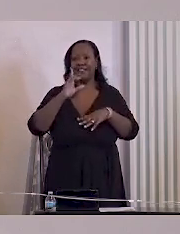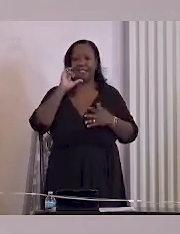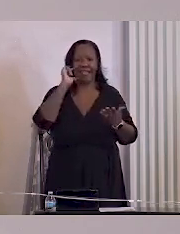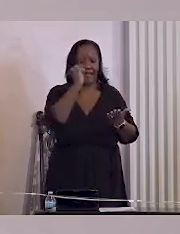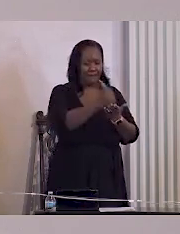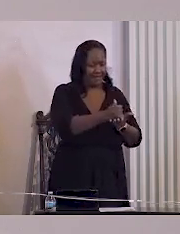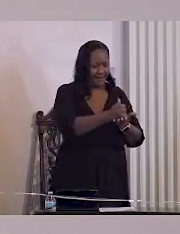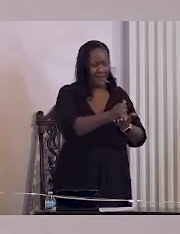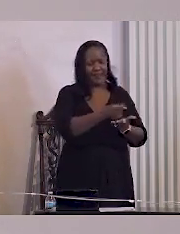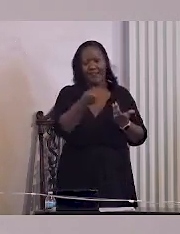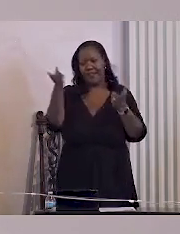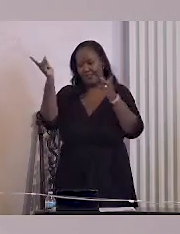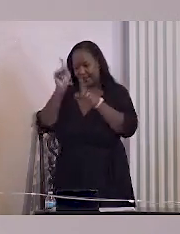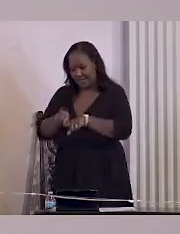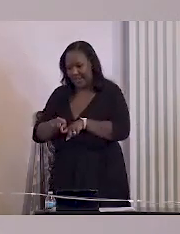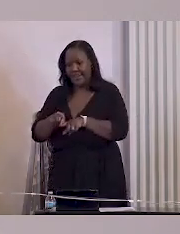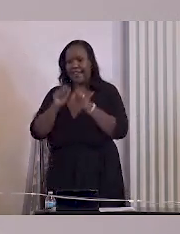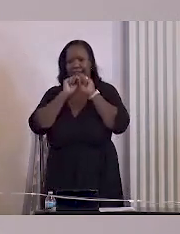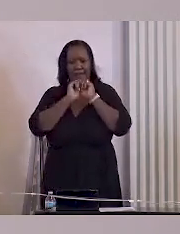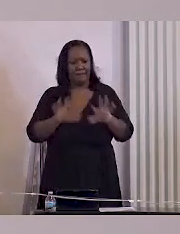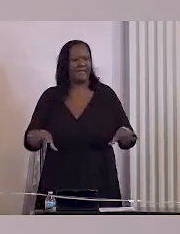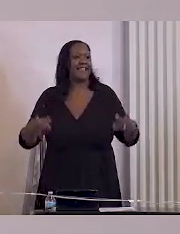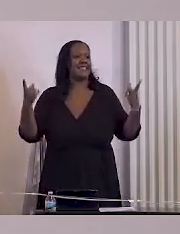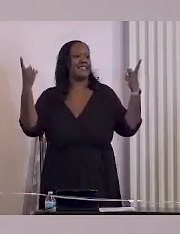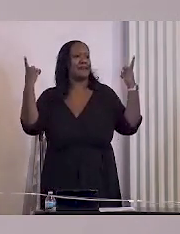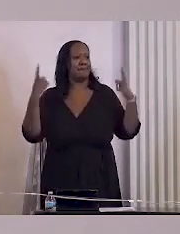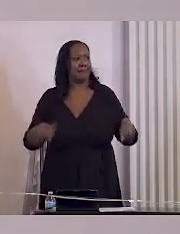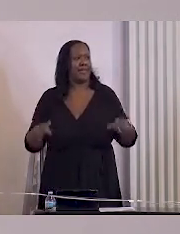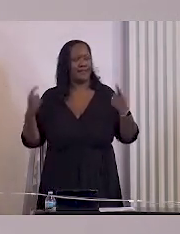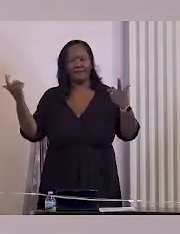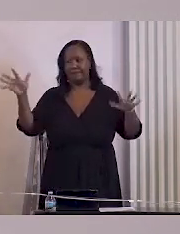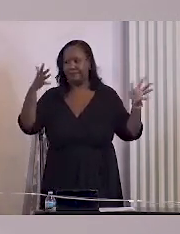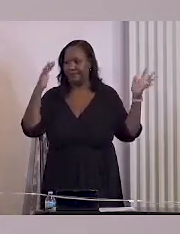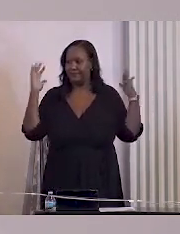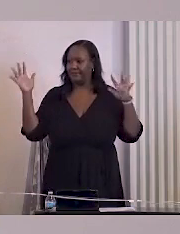ashe, and blessed be.